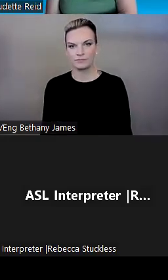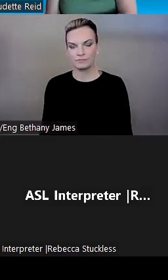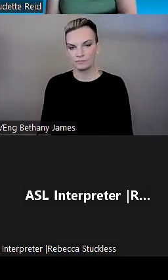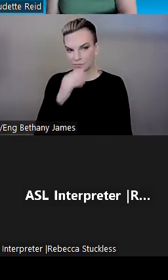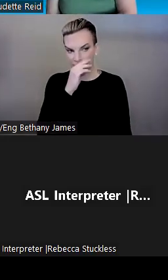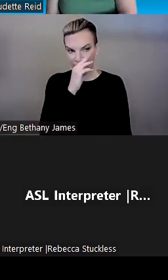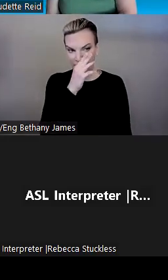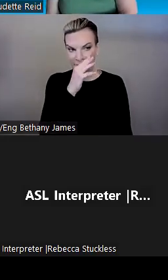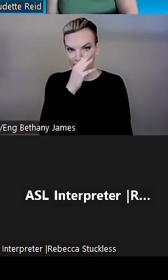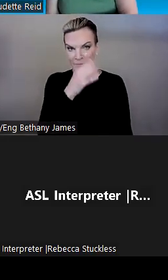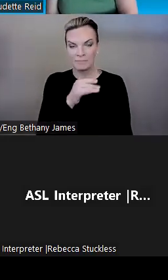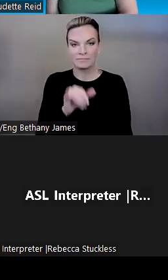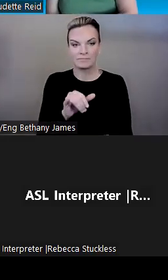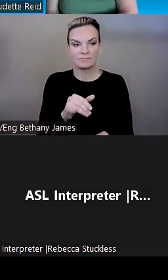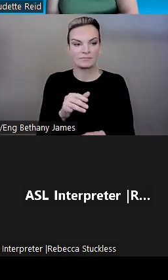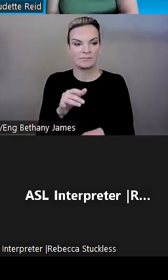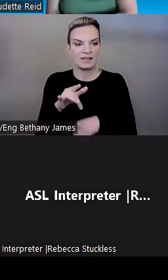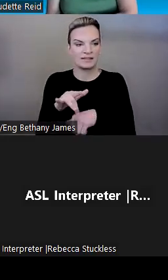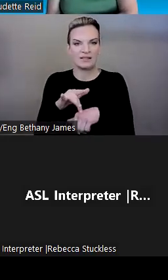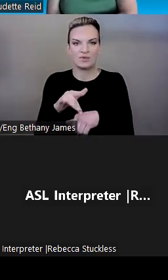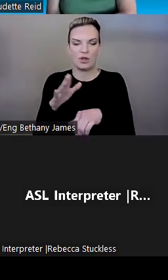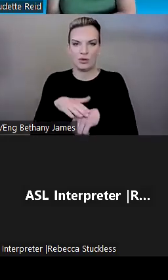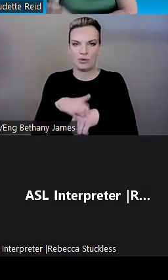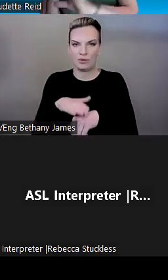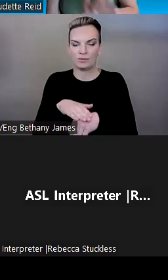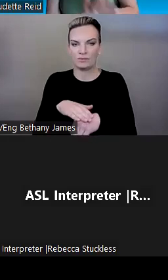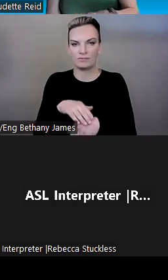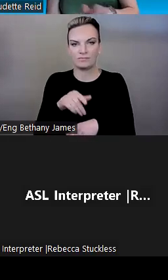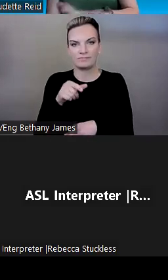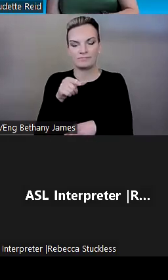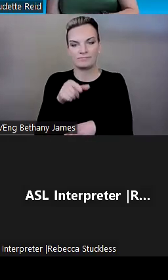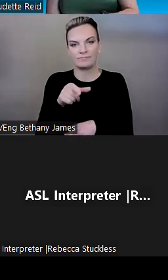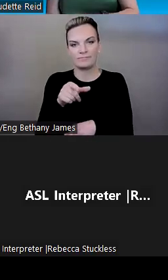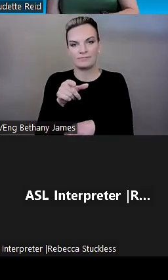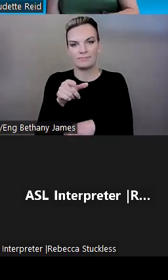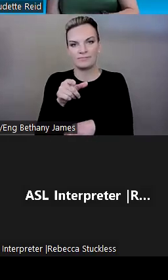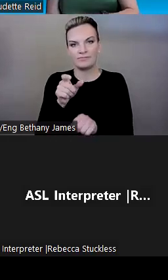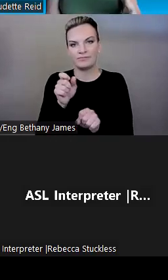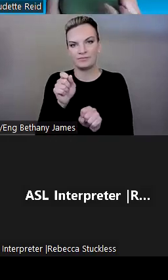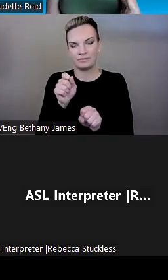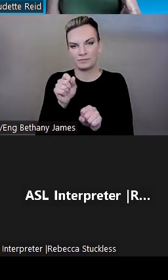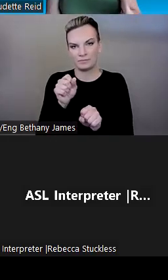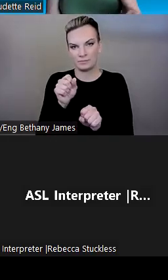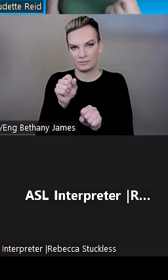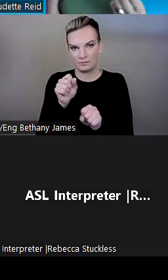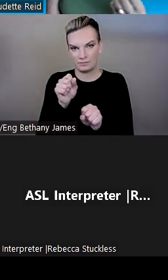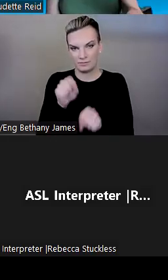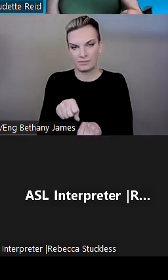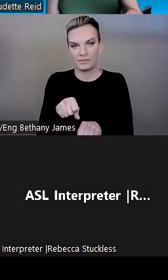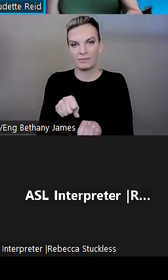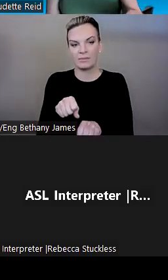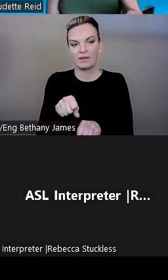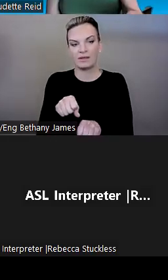Sensory alerts is a function that you can choose either a visual flash